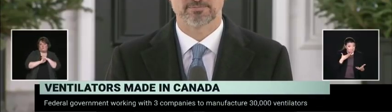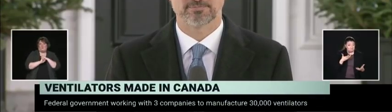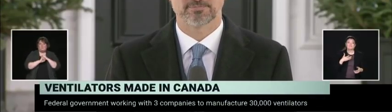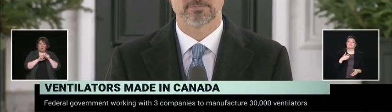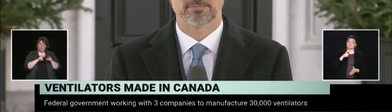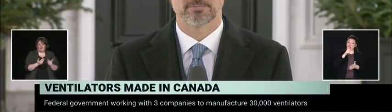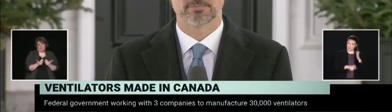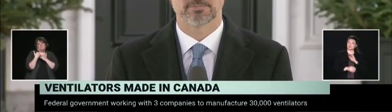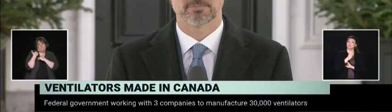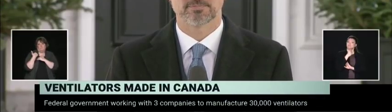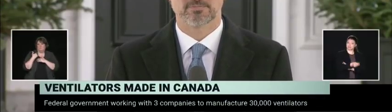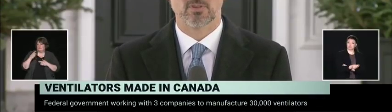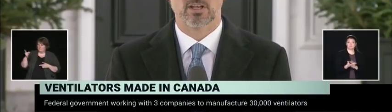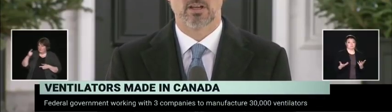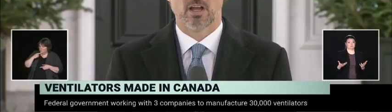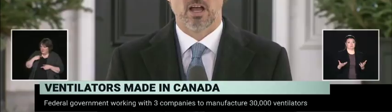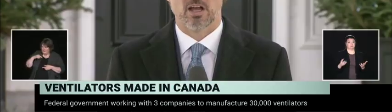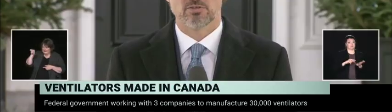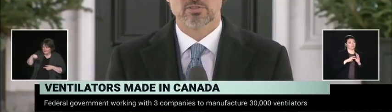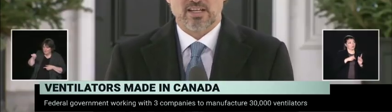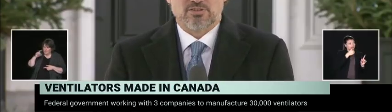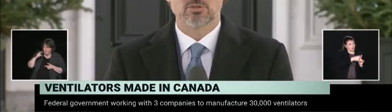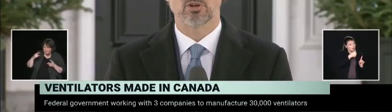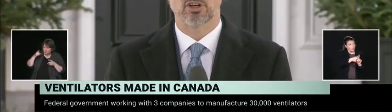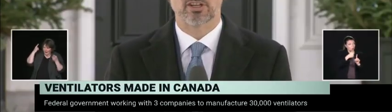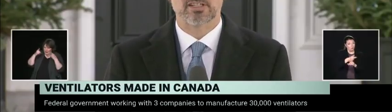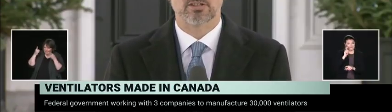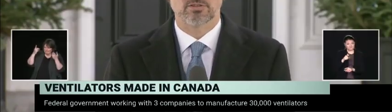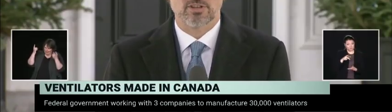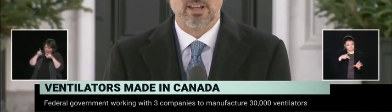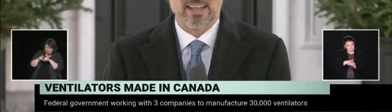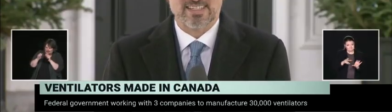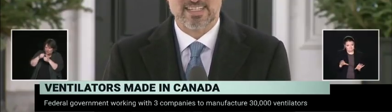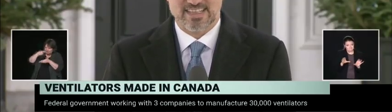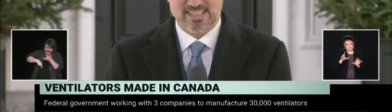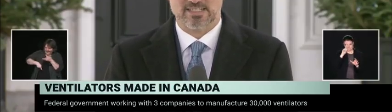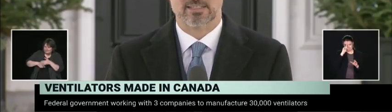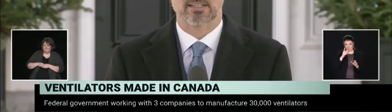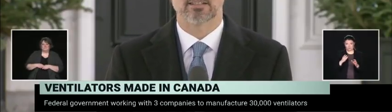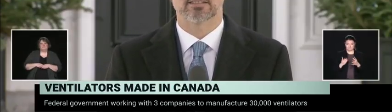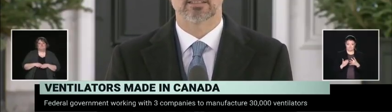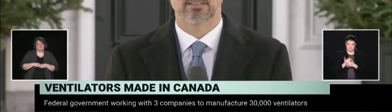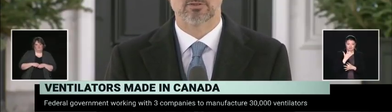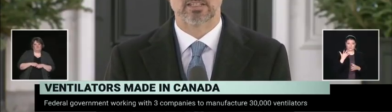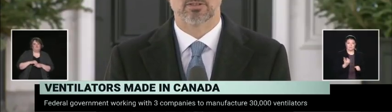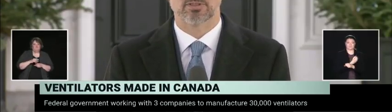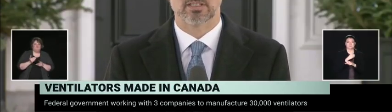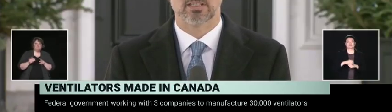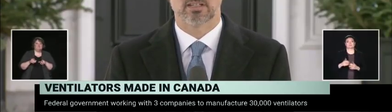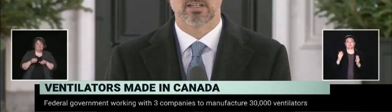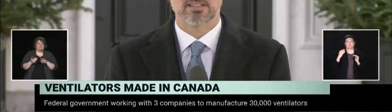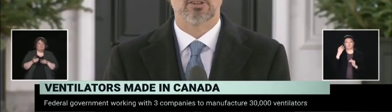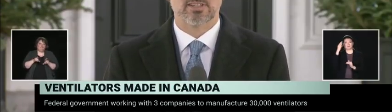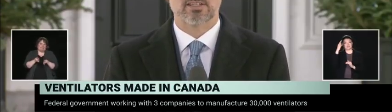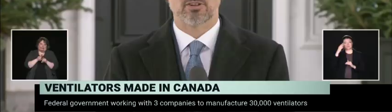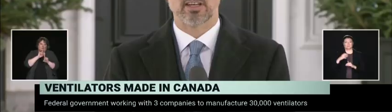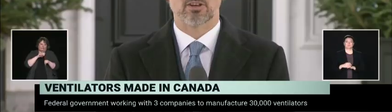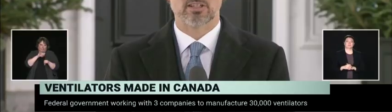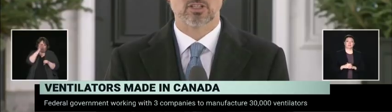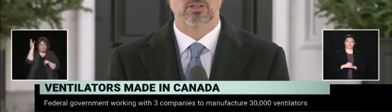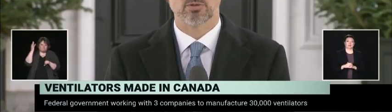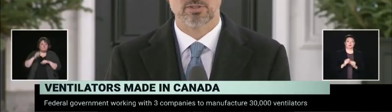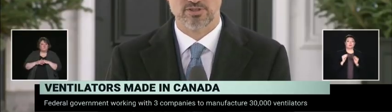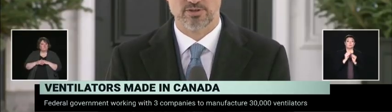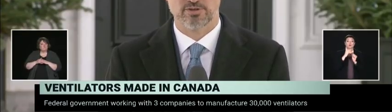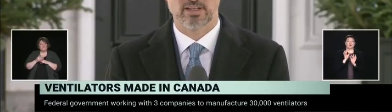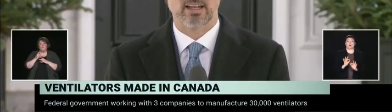well. So is that a yes or no that you do support? Okay. Nous reconnaissons que ce qui est essentiel dans ces situations-ci, c'est de s'assurer que